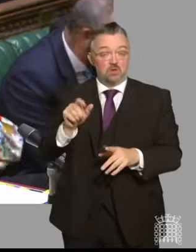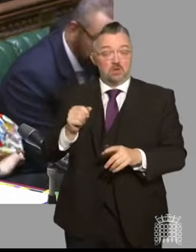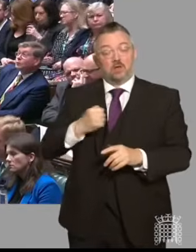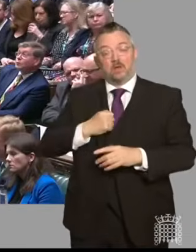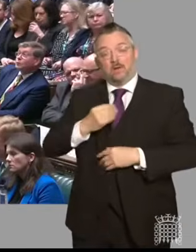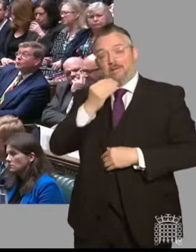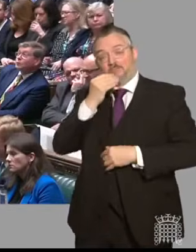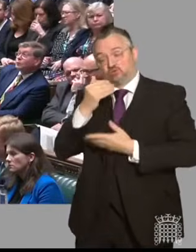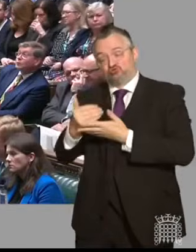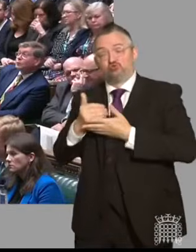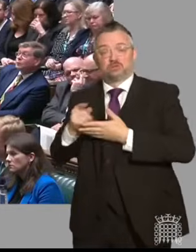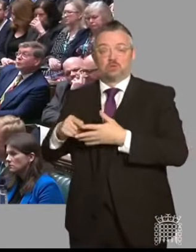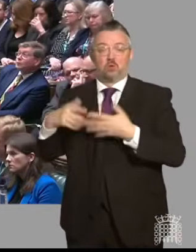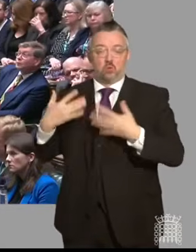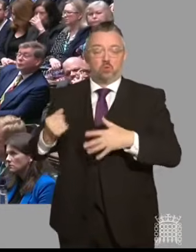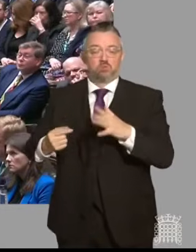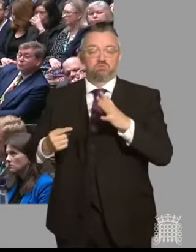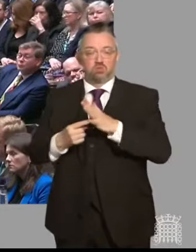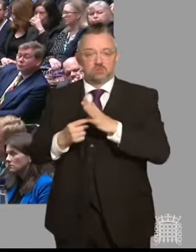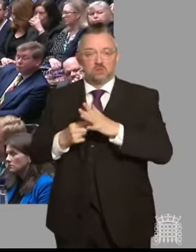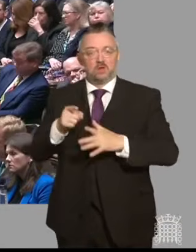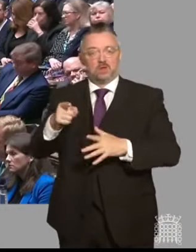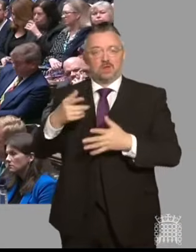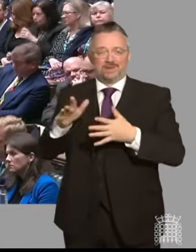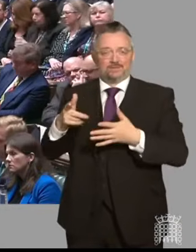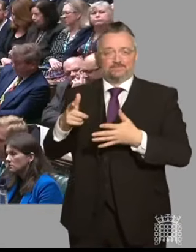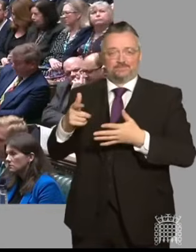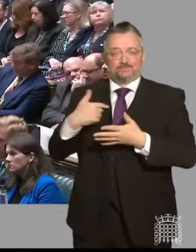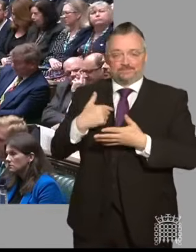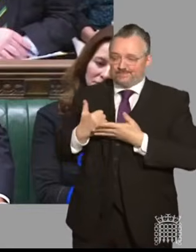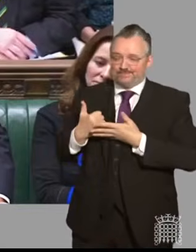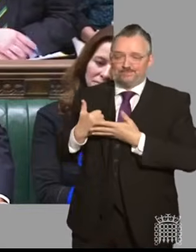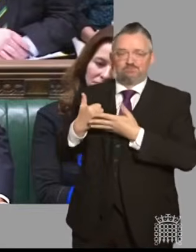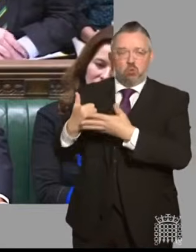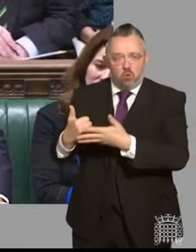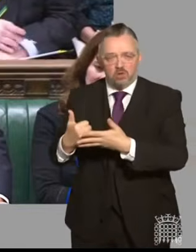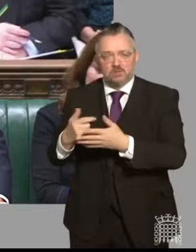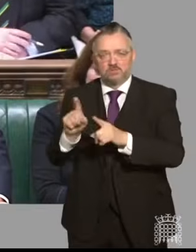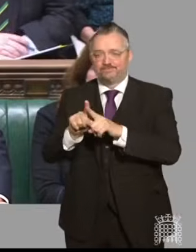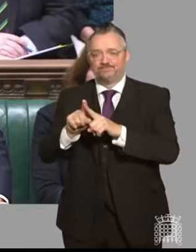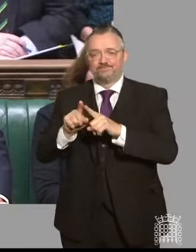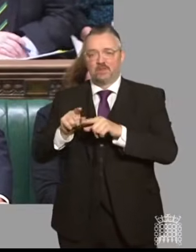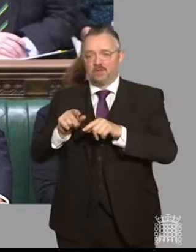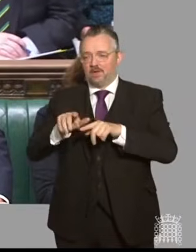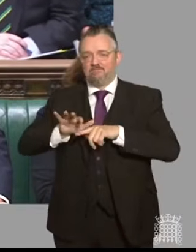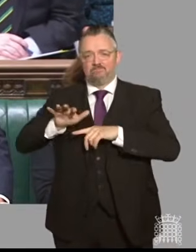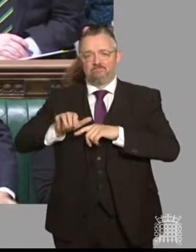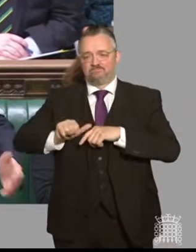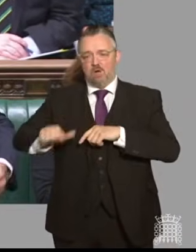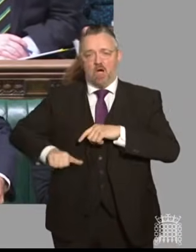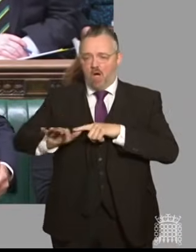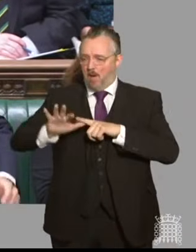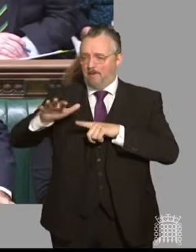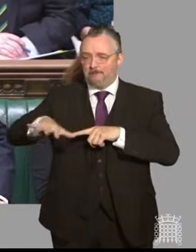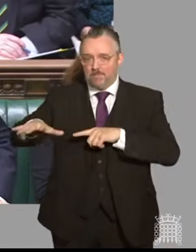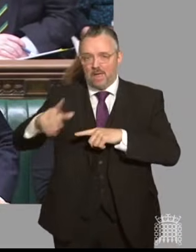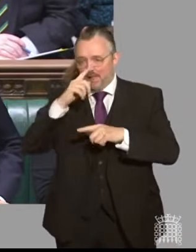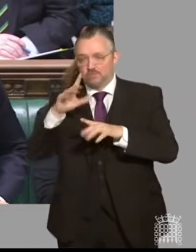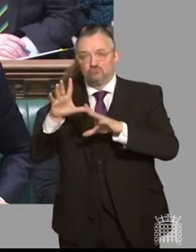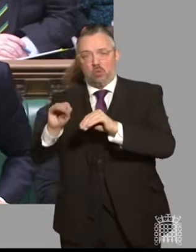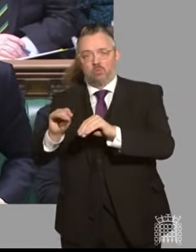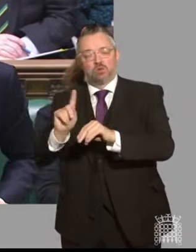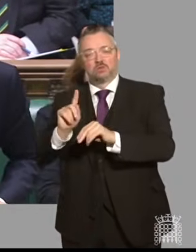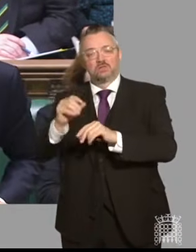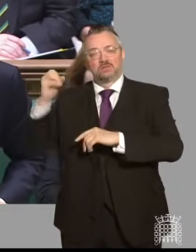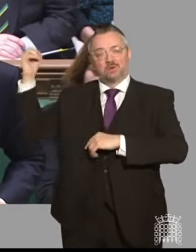in doing to protect prime agricultural land from large-scale solar developments, which I know will be warmly welcomed. But also, our